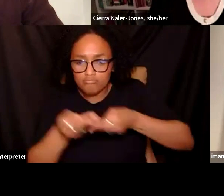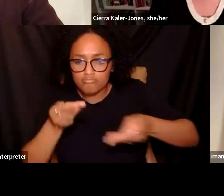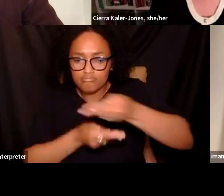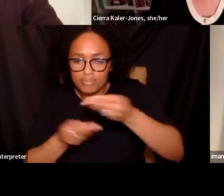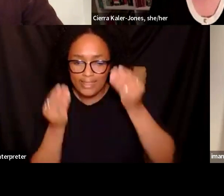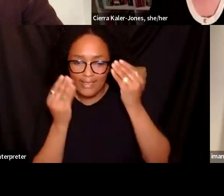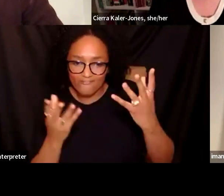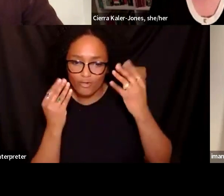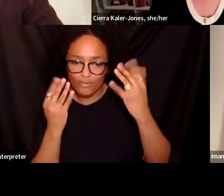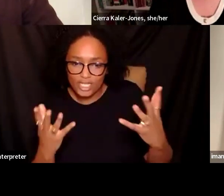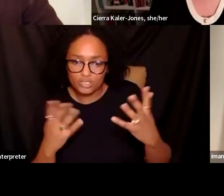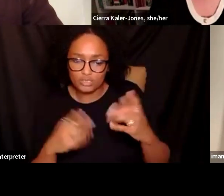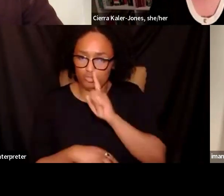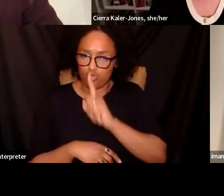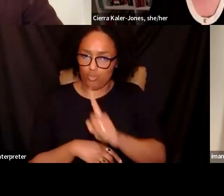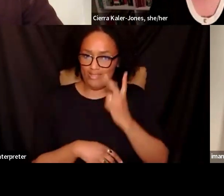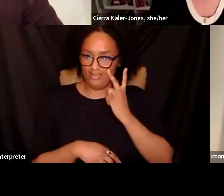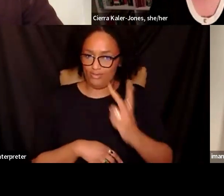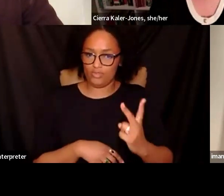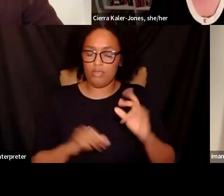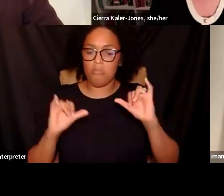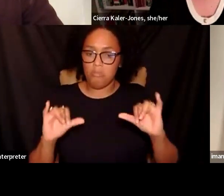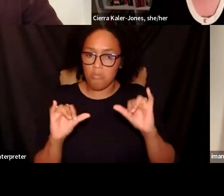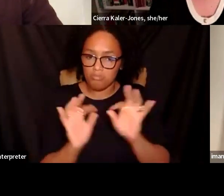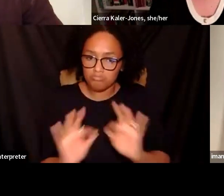um, how